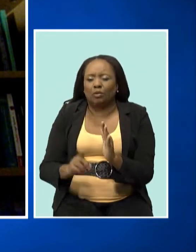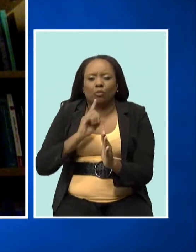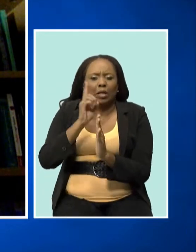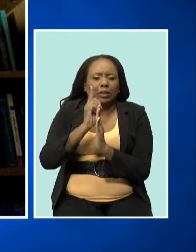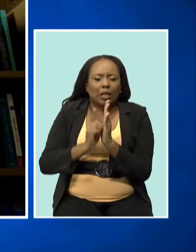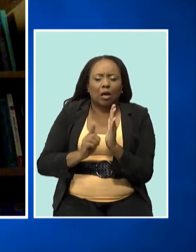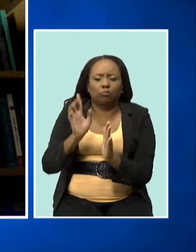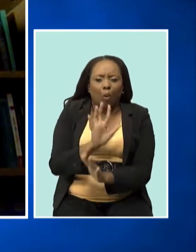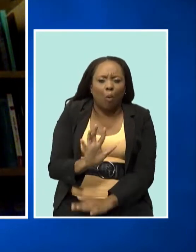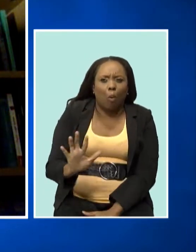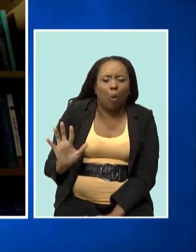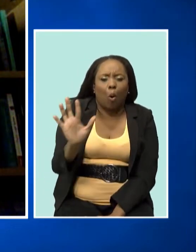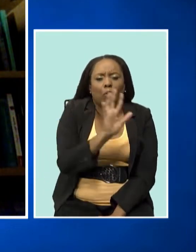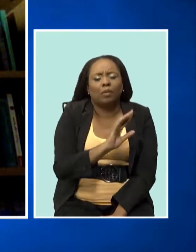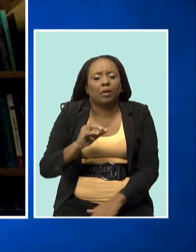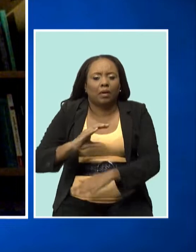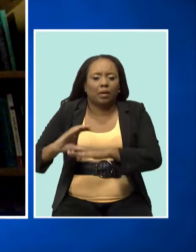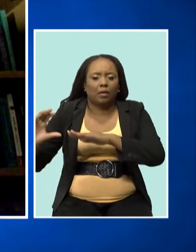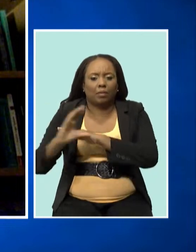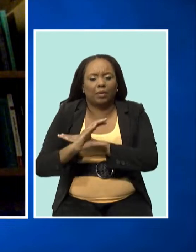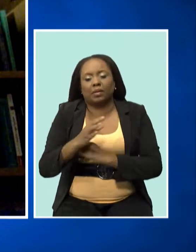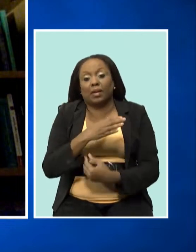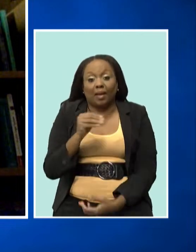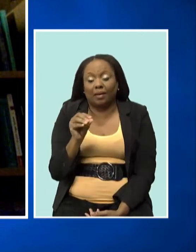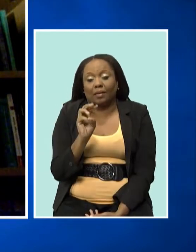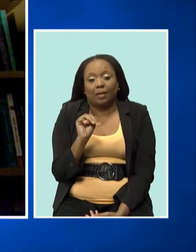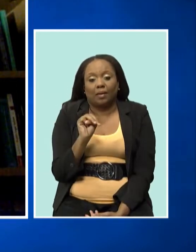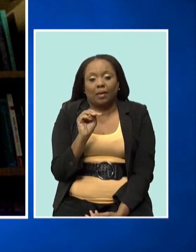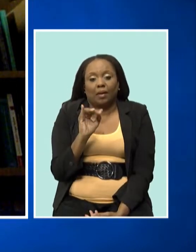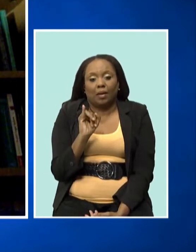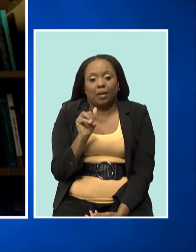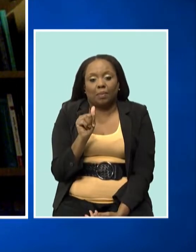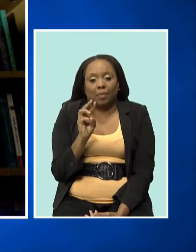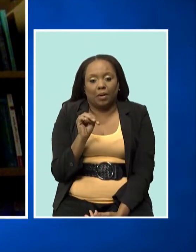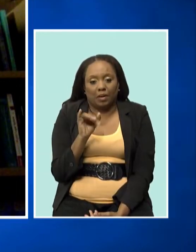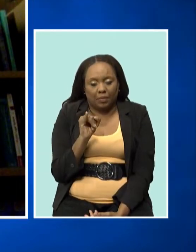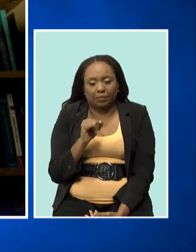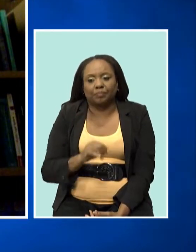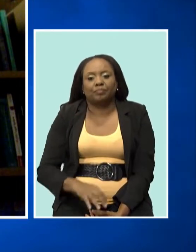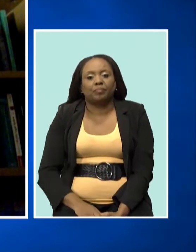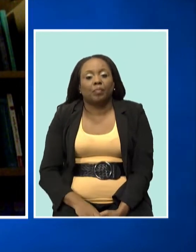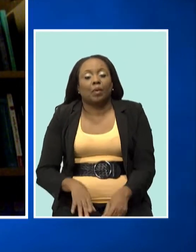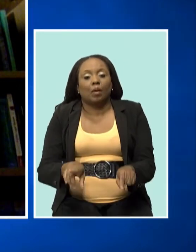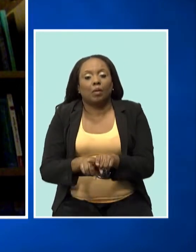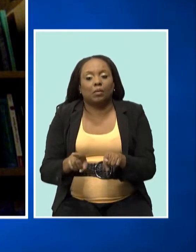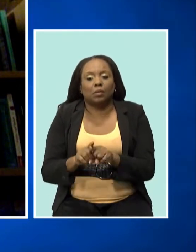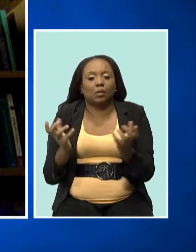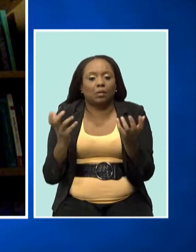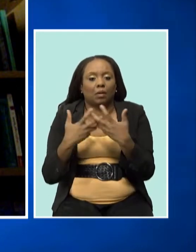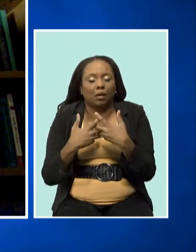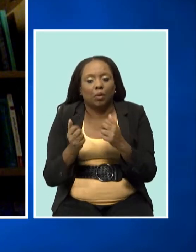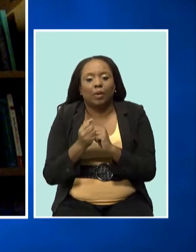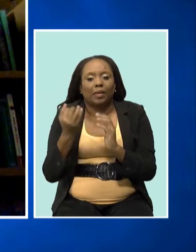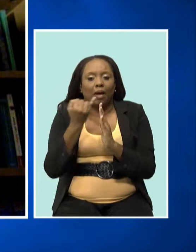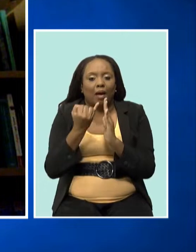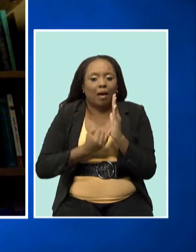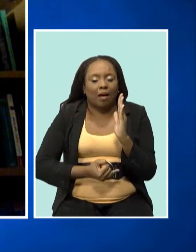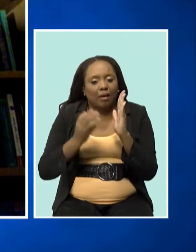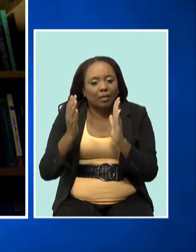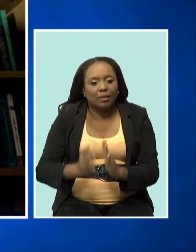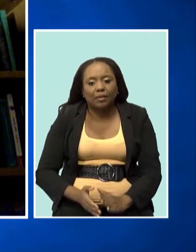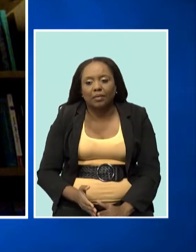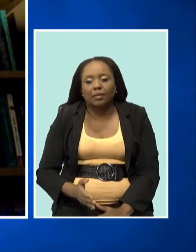that partnership. Yeah, so what we've done is we've joined a partnership with Esquire Entertainment. These are the